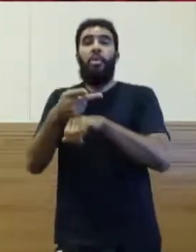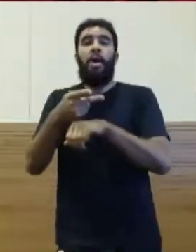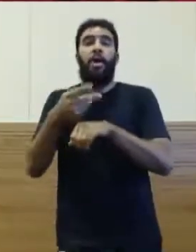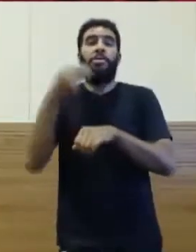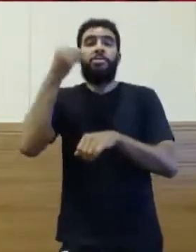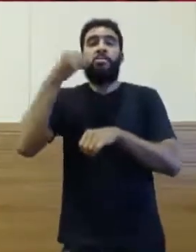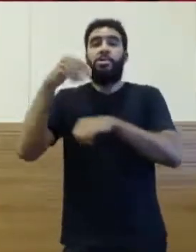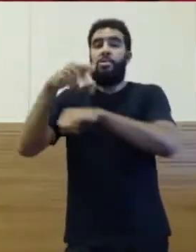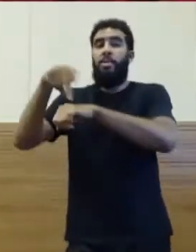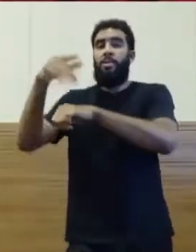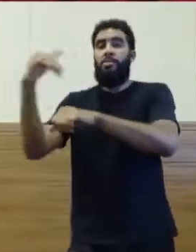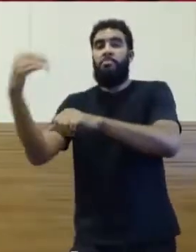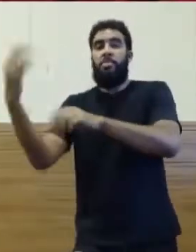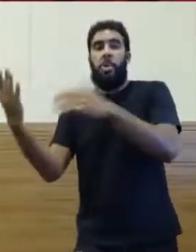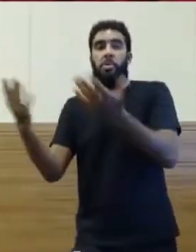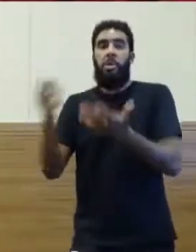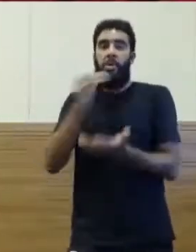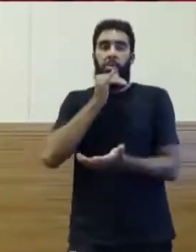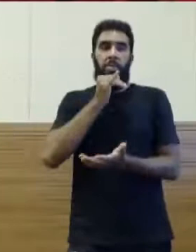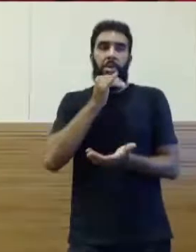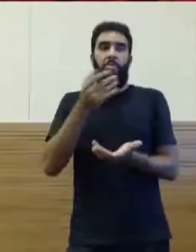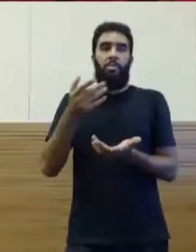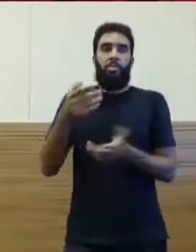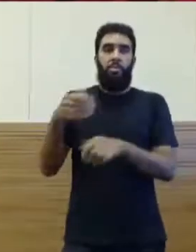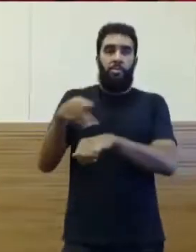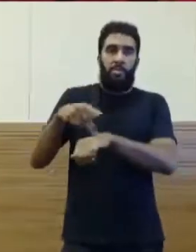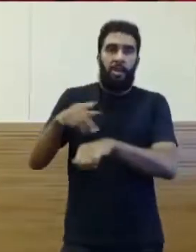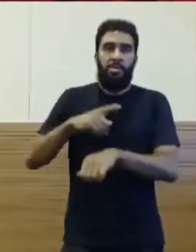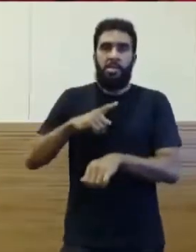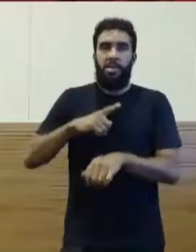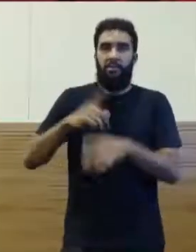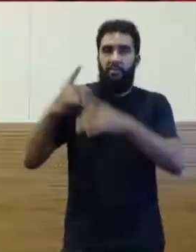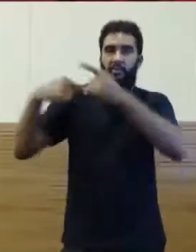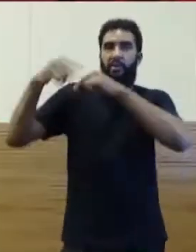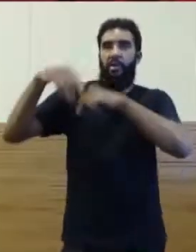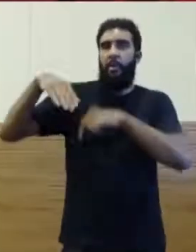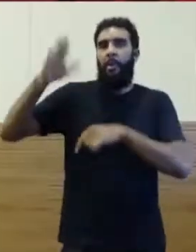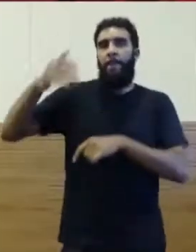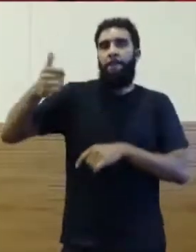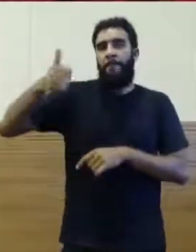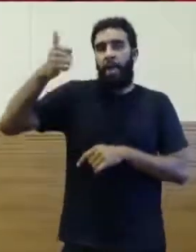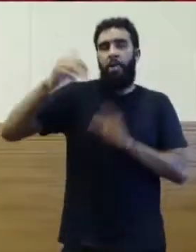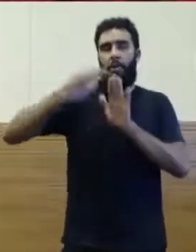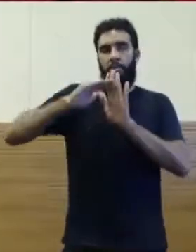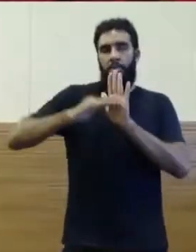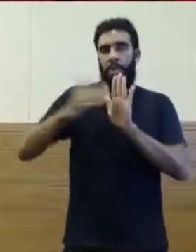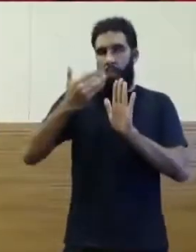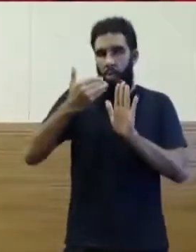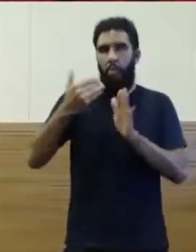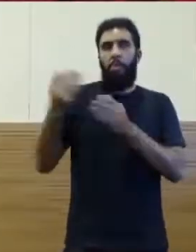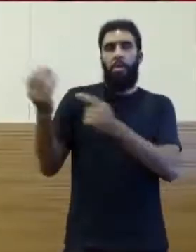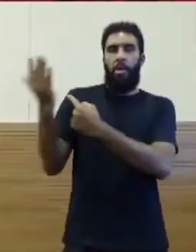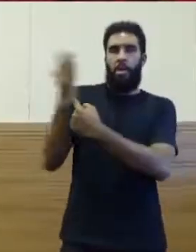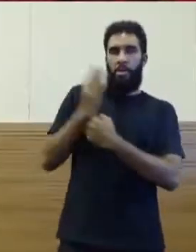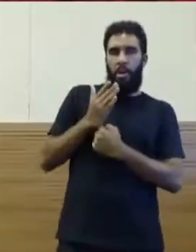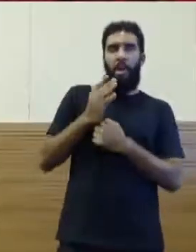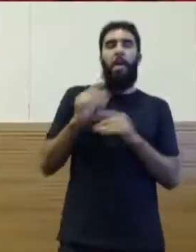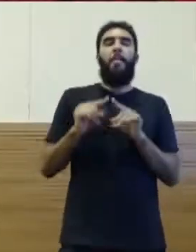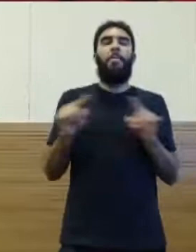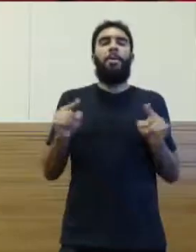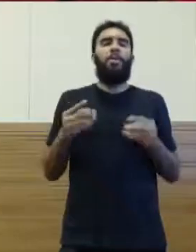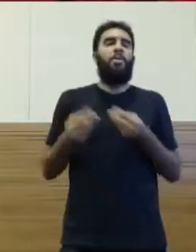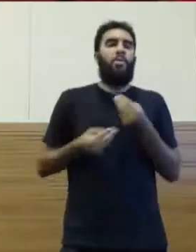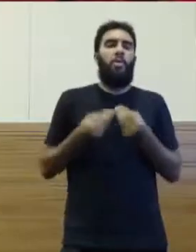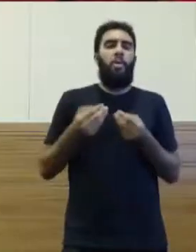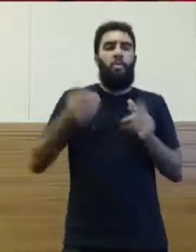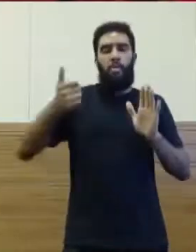have, seeking the experience of other countries, countries that had more advances, but